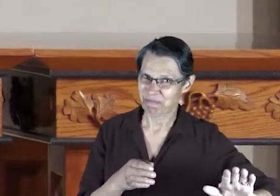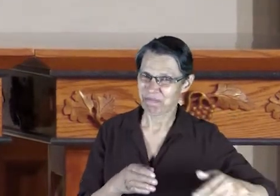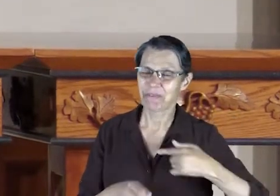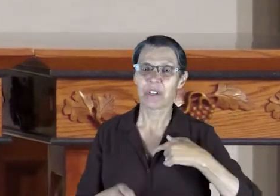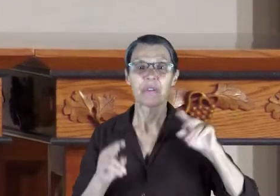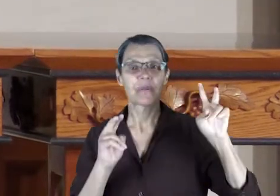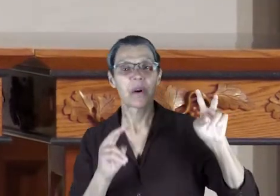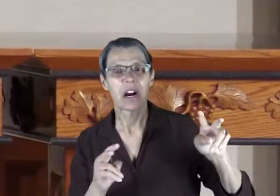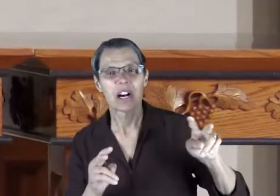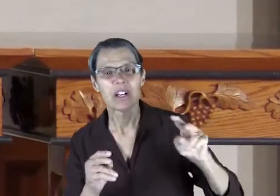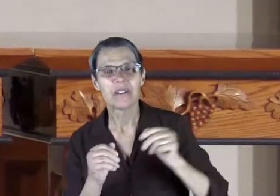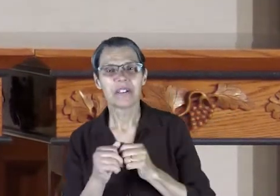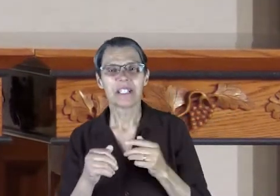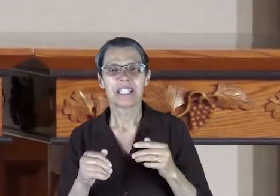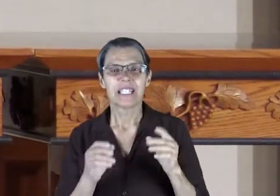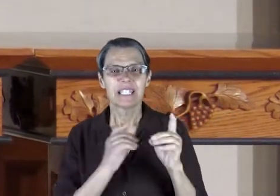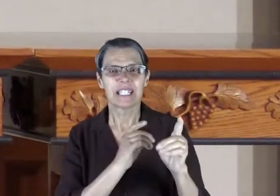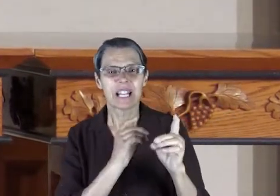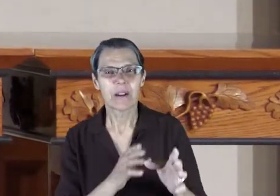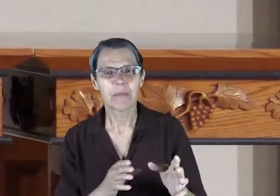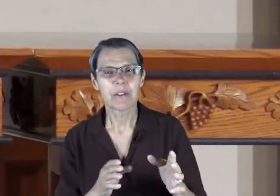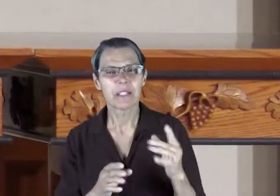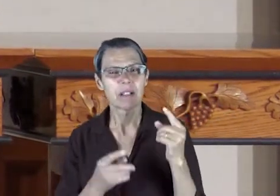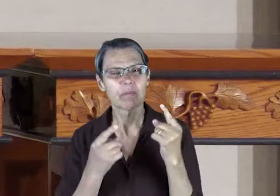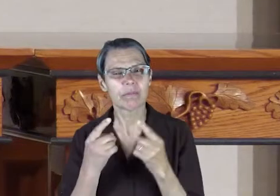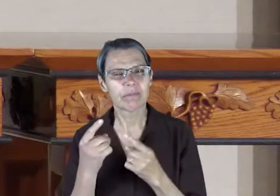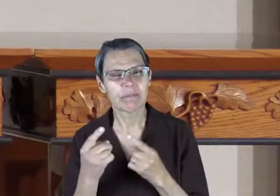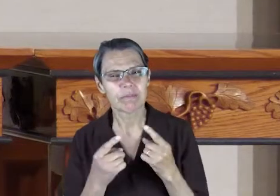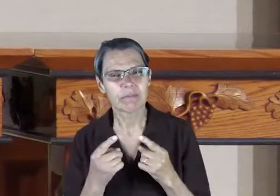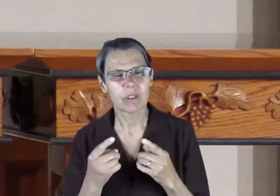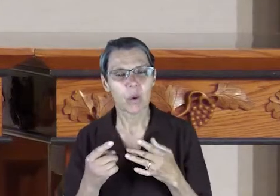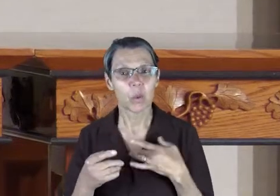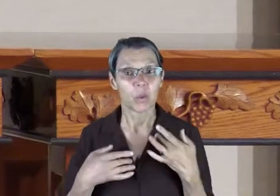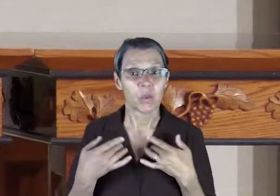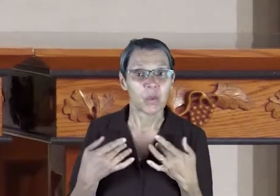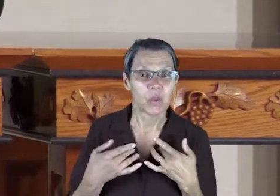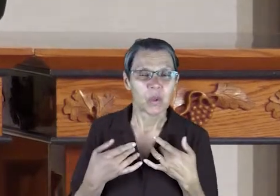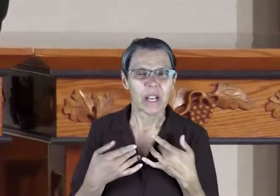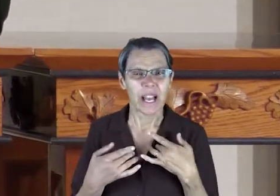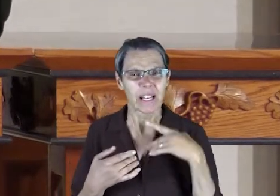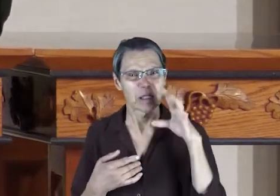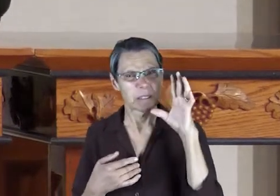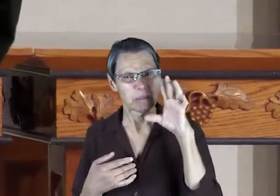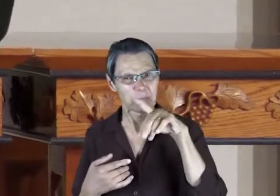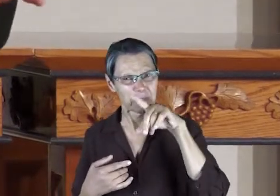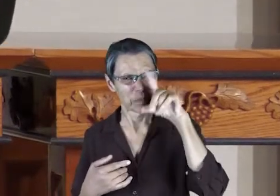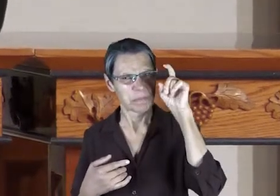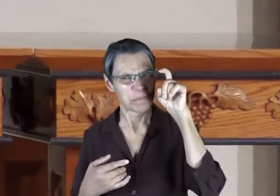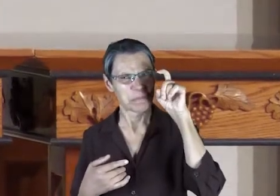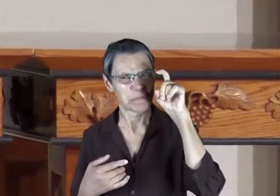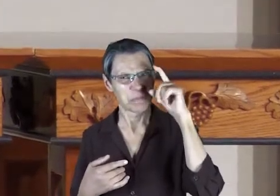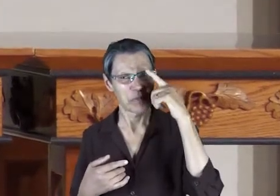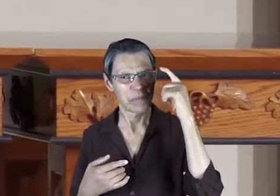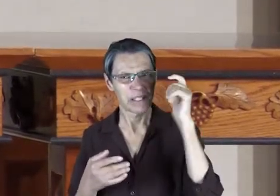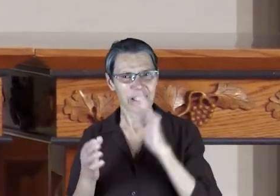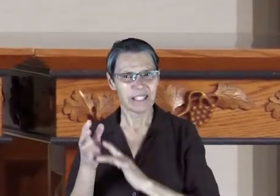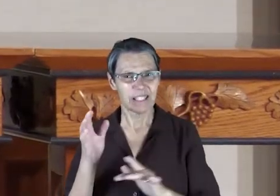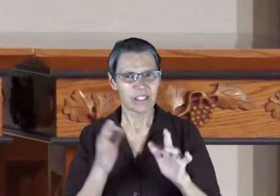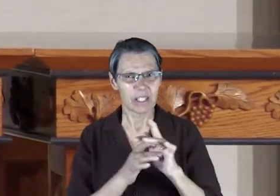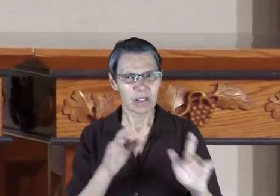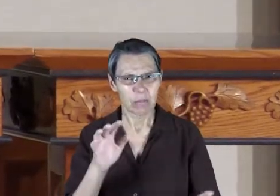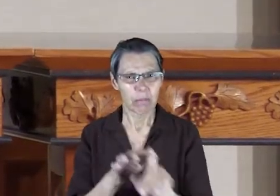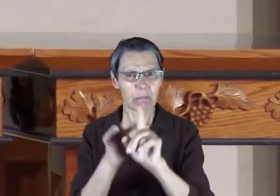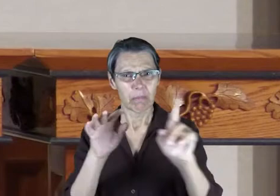in wonder and excitement and sort of with a sense of peculiarity at these